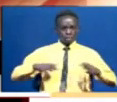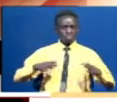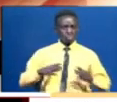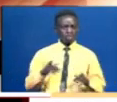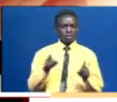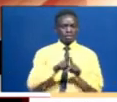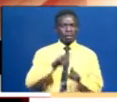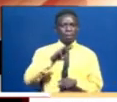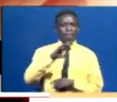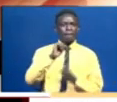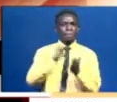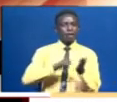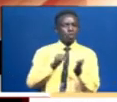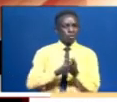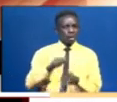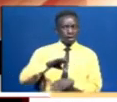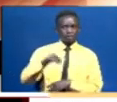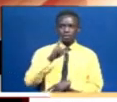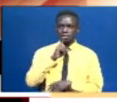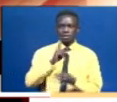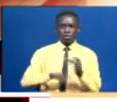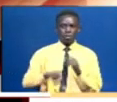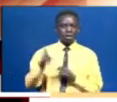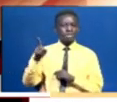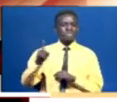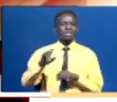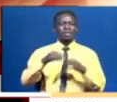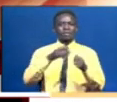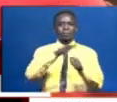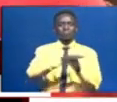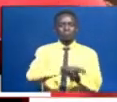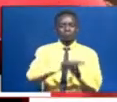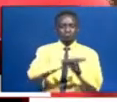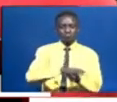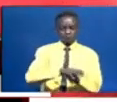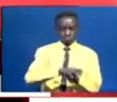of abetting the harassment of the squatters by land grabbers.